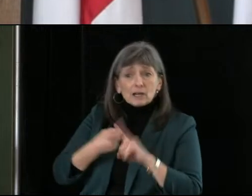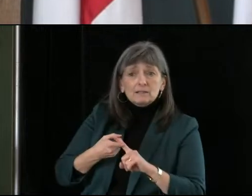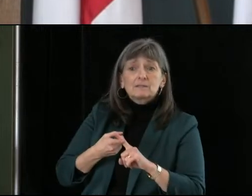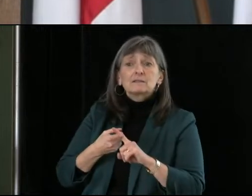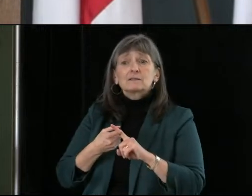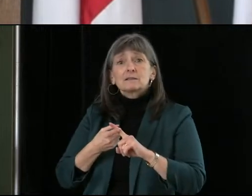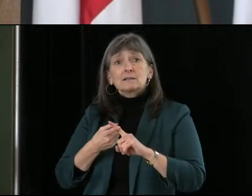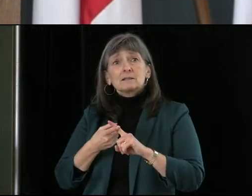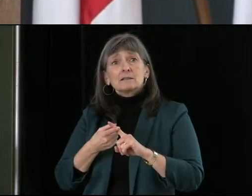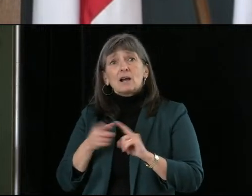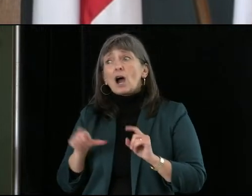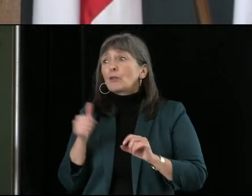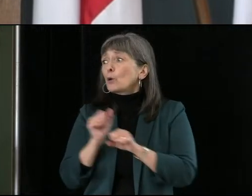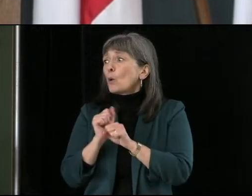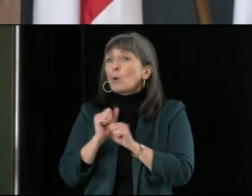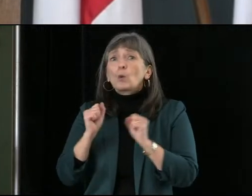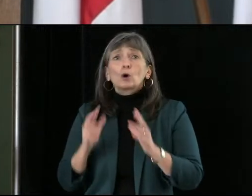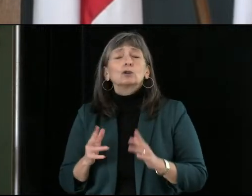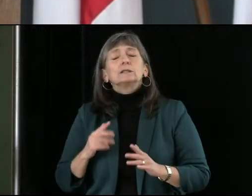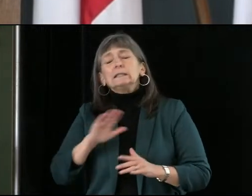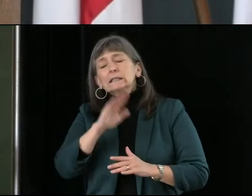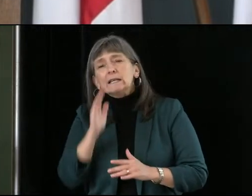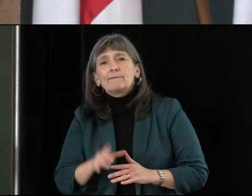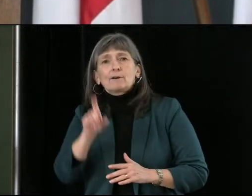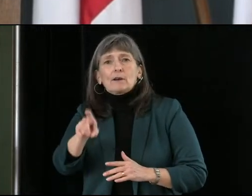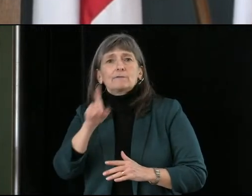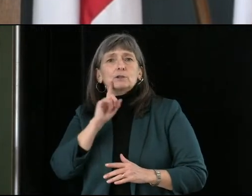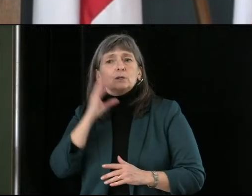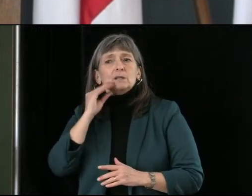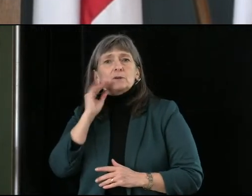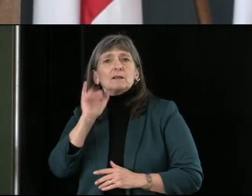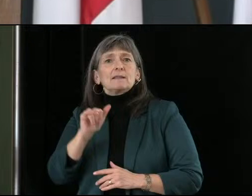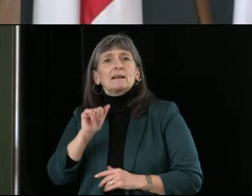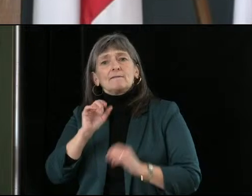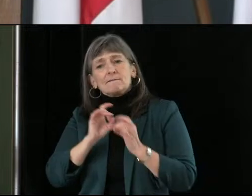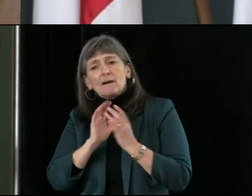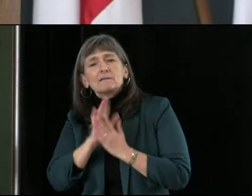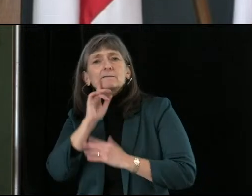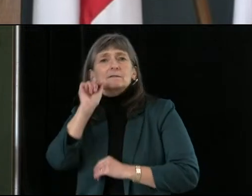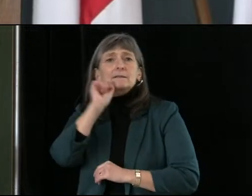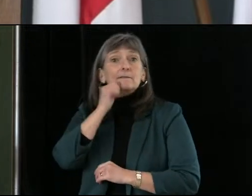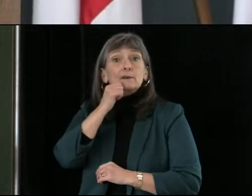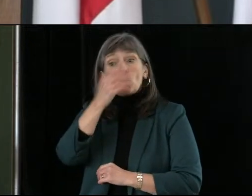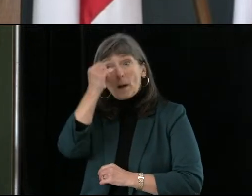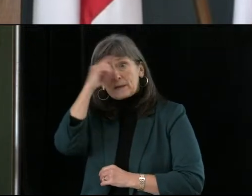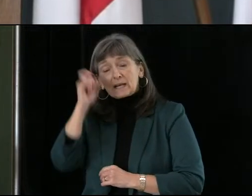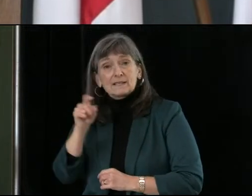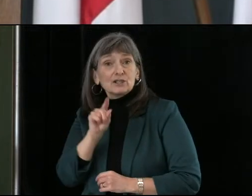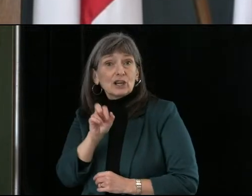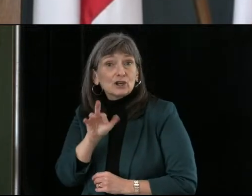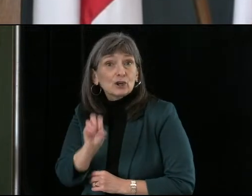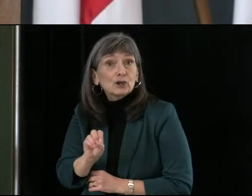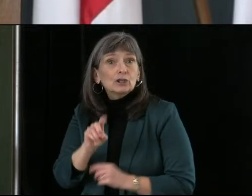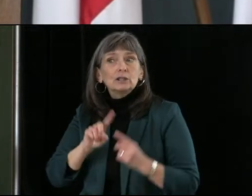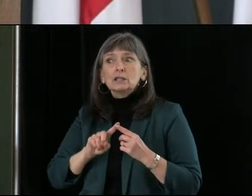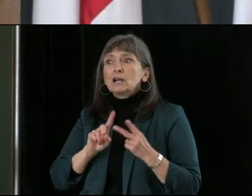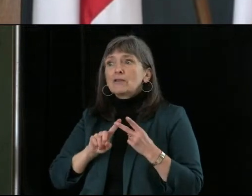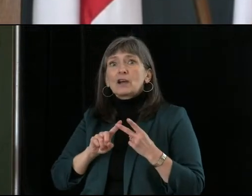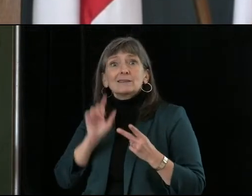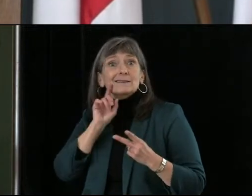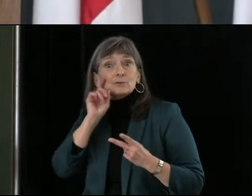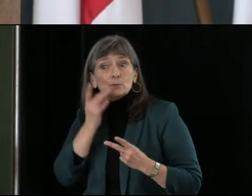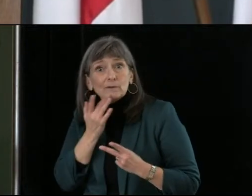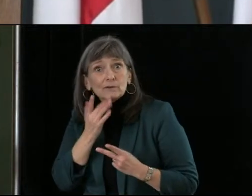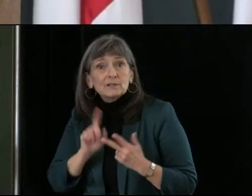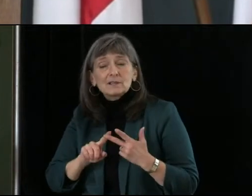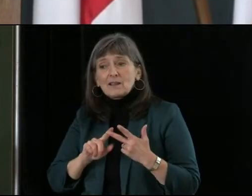friends, our colleagues never have to experience violence and suffering because of their gender, because of their sexual